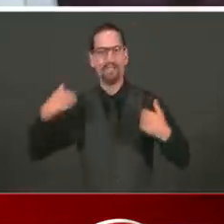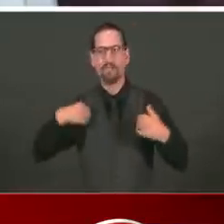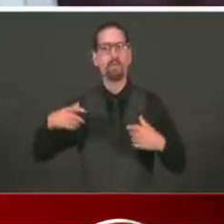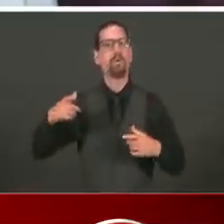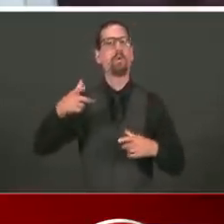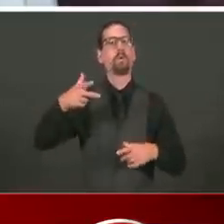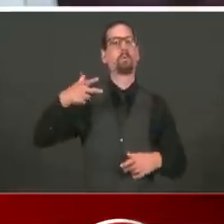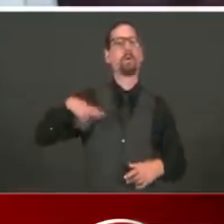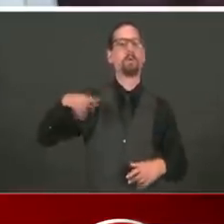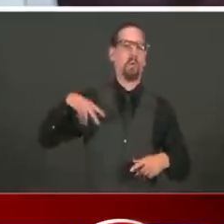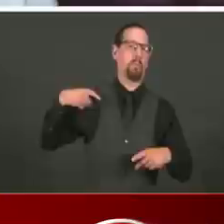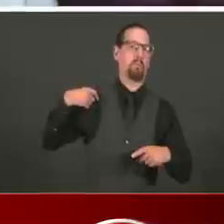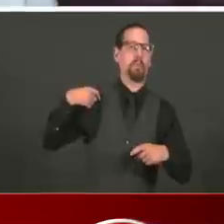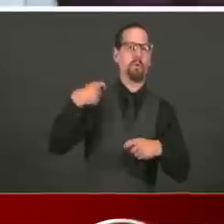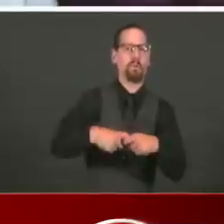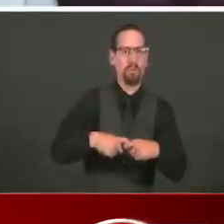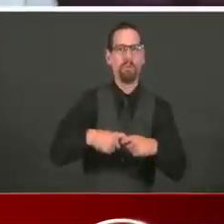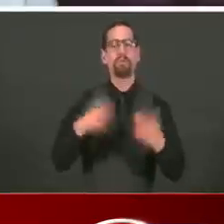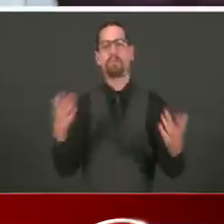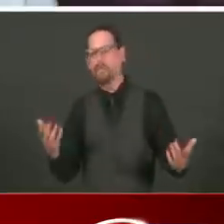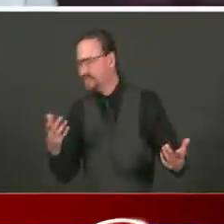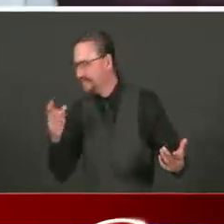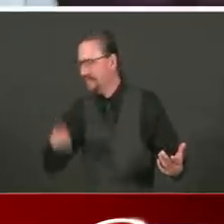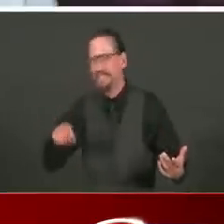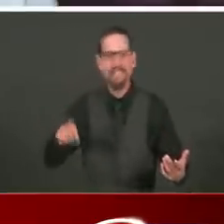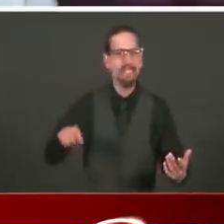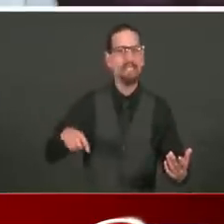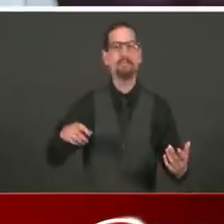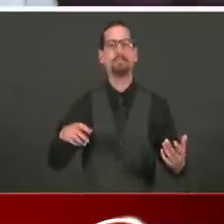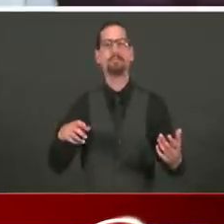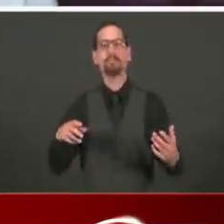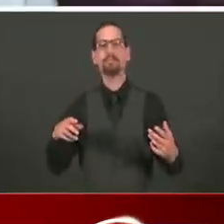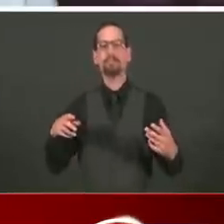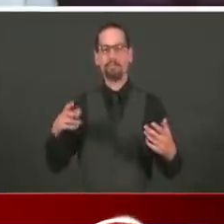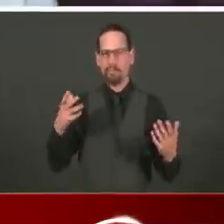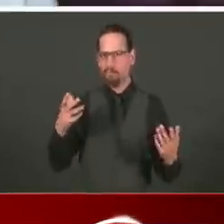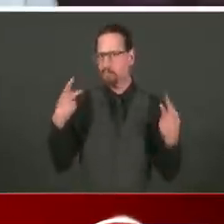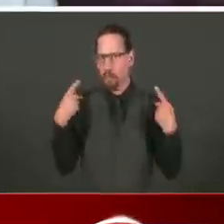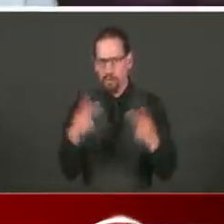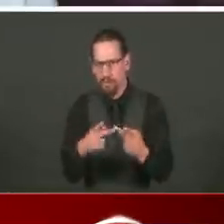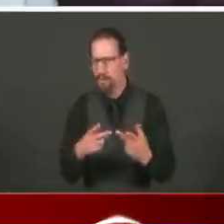thanking the tech team for working hard under difficult circumstances to put that